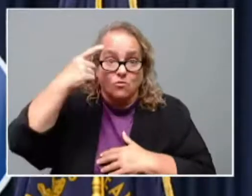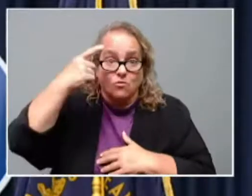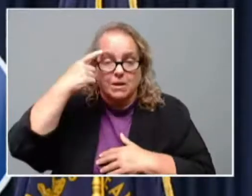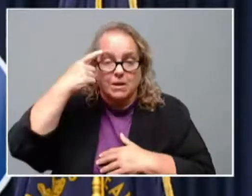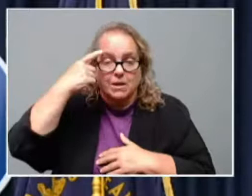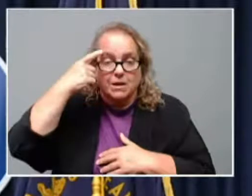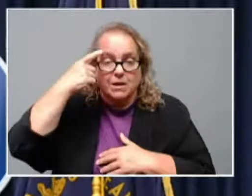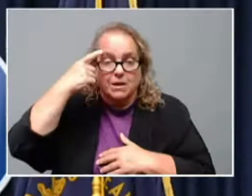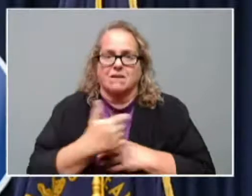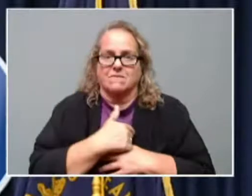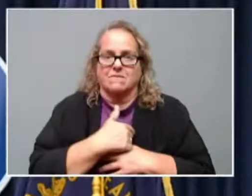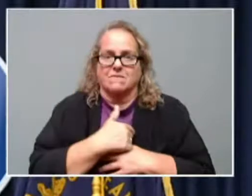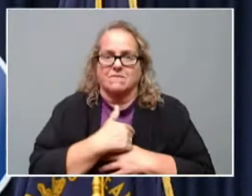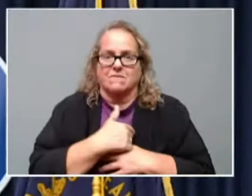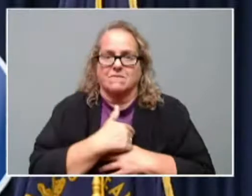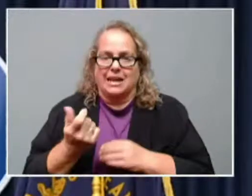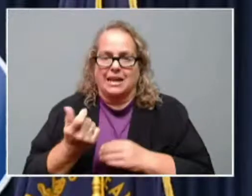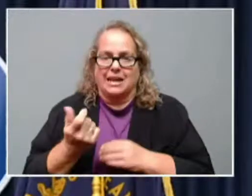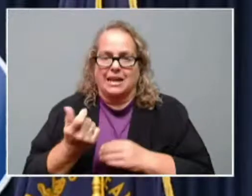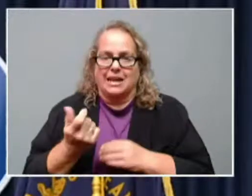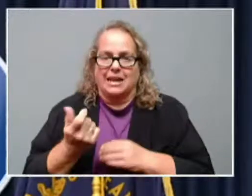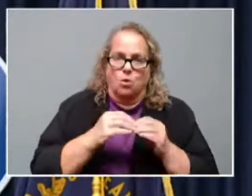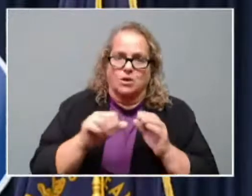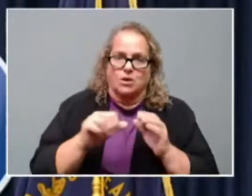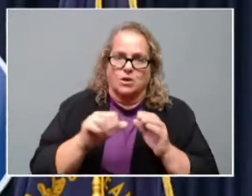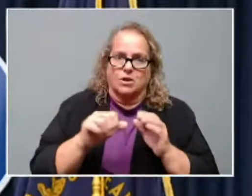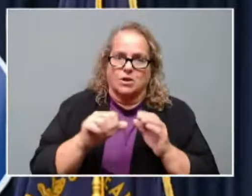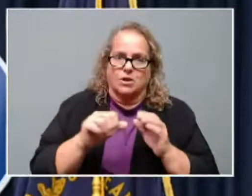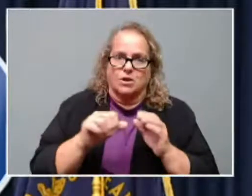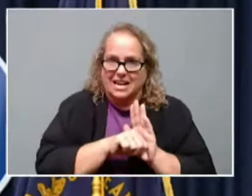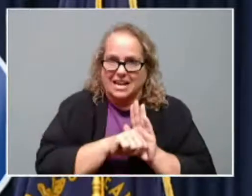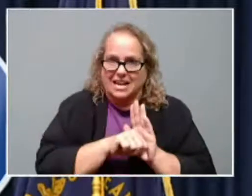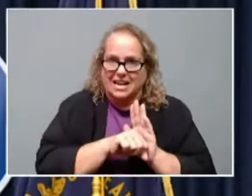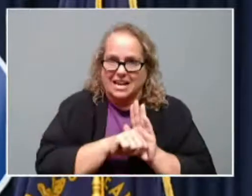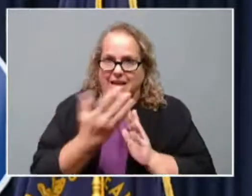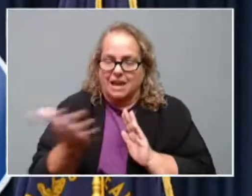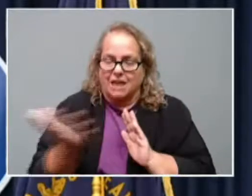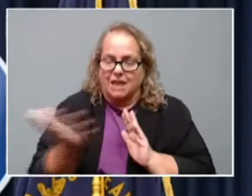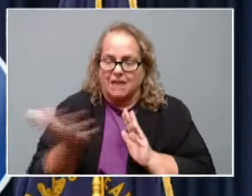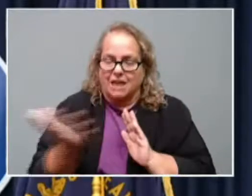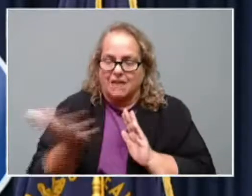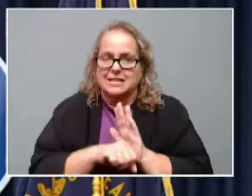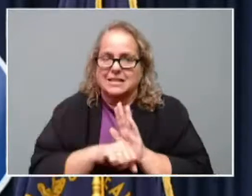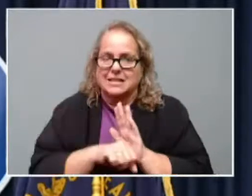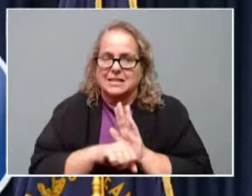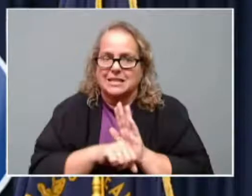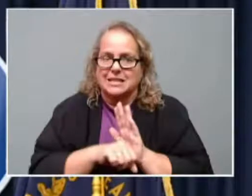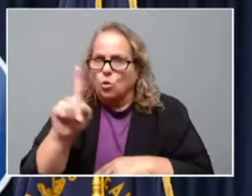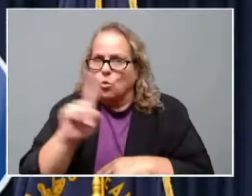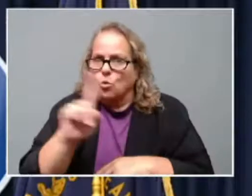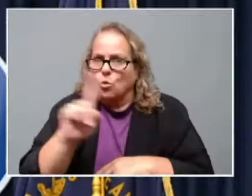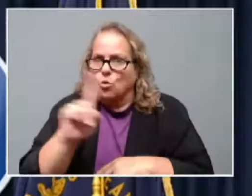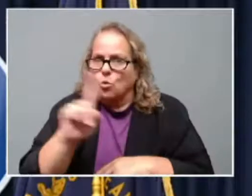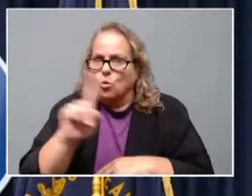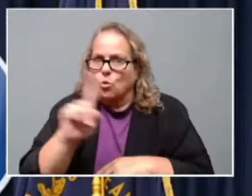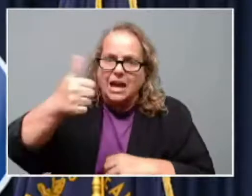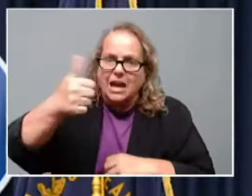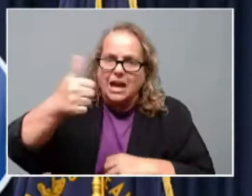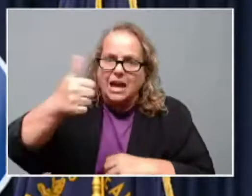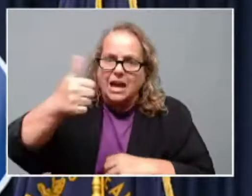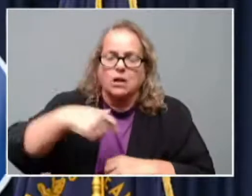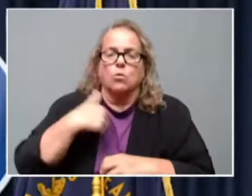from each state's going to get X amount and really looked at where the need was the greatest. So we got more